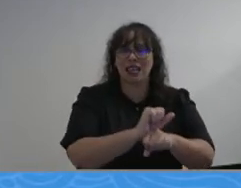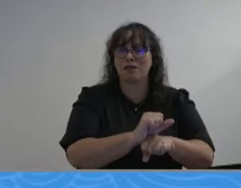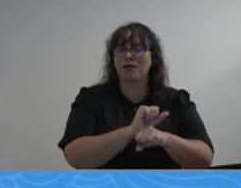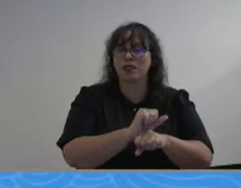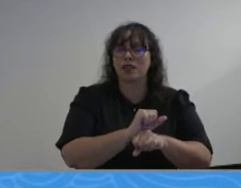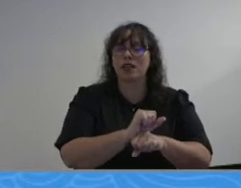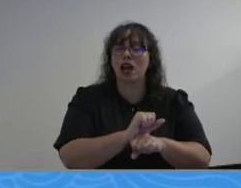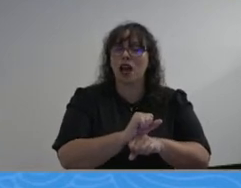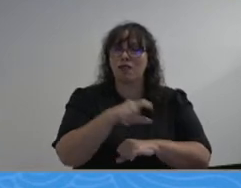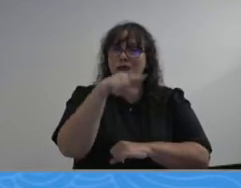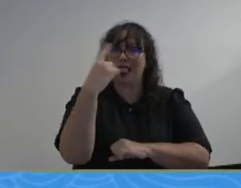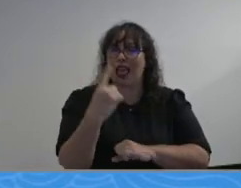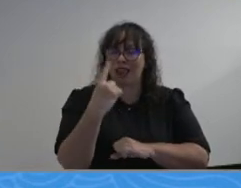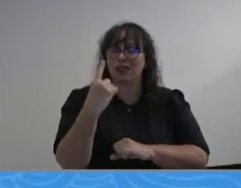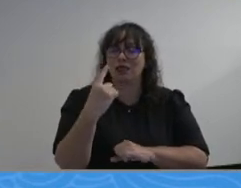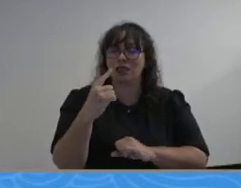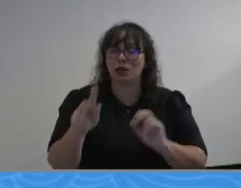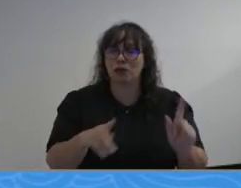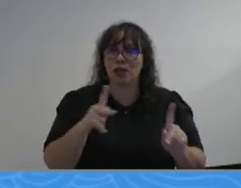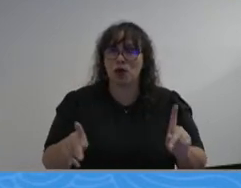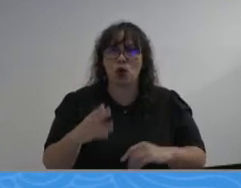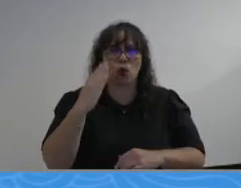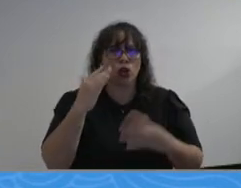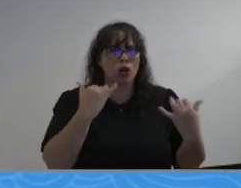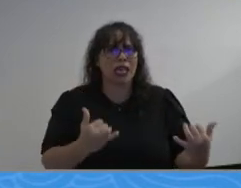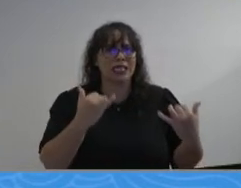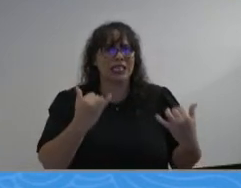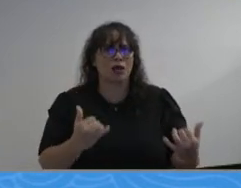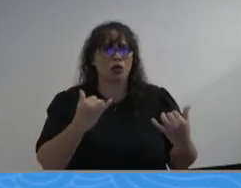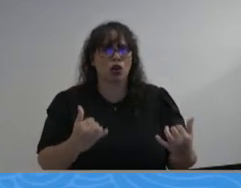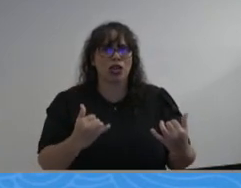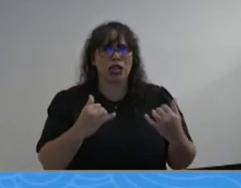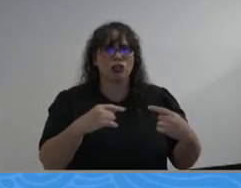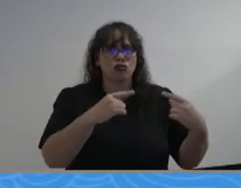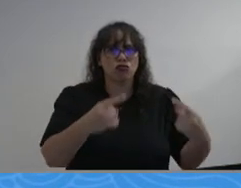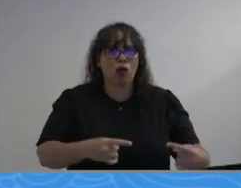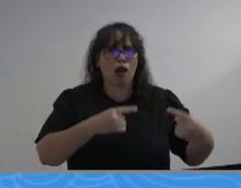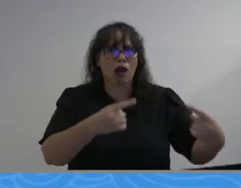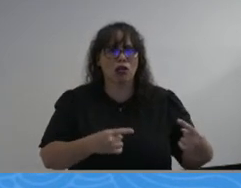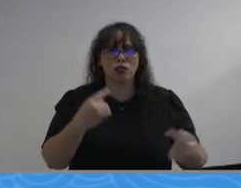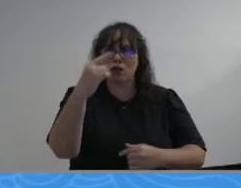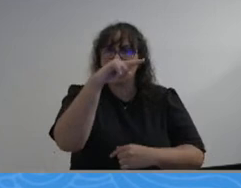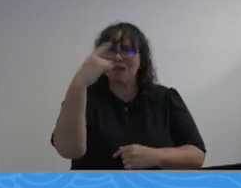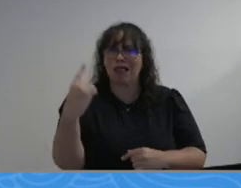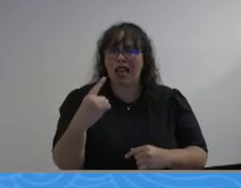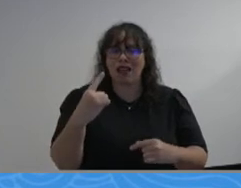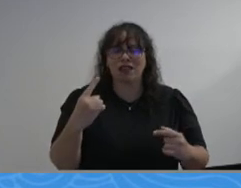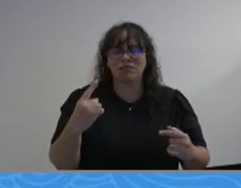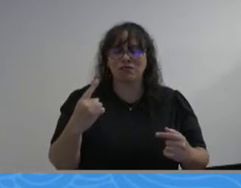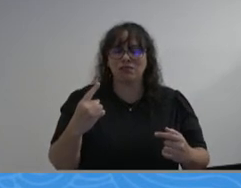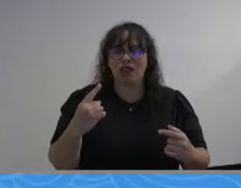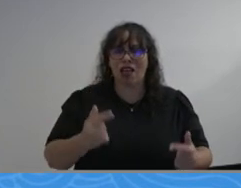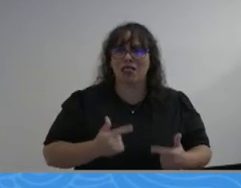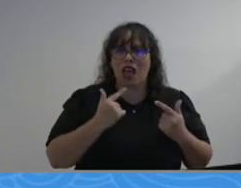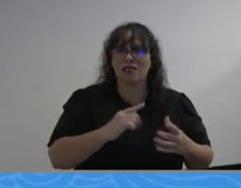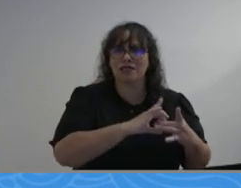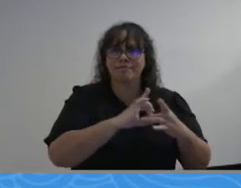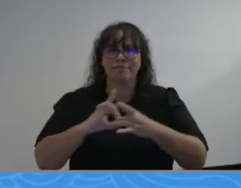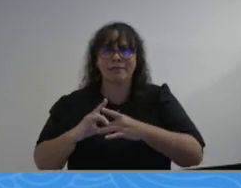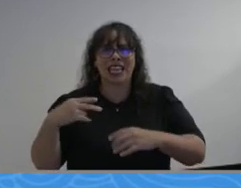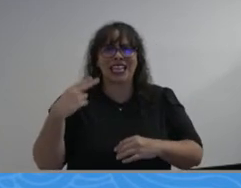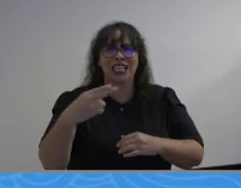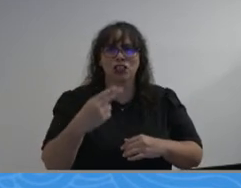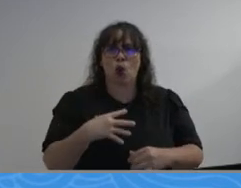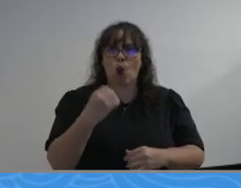people. We know that contemporary struggles for Black lives are connected to our history of violence and white supremacy.